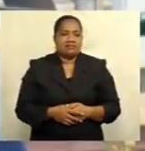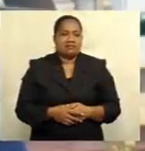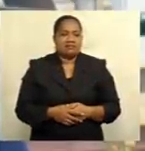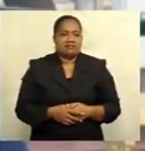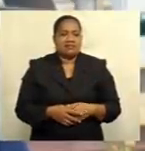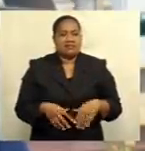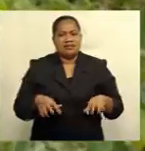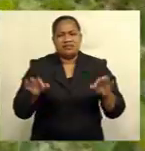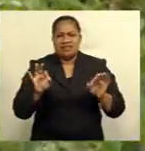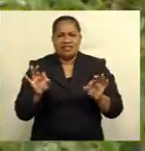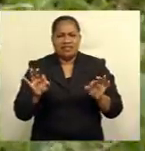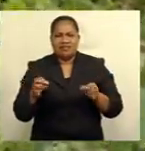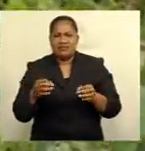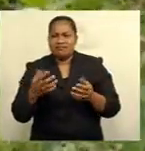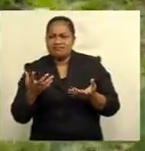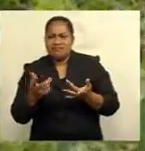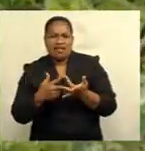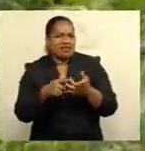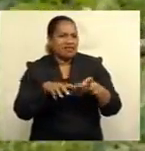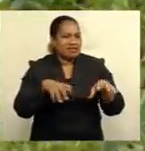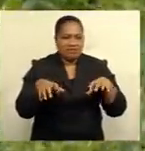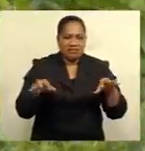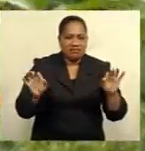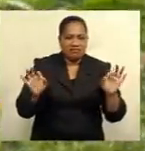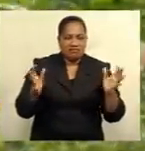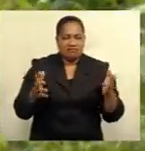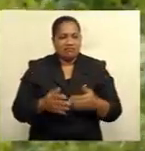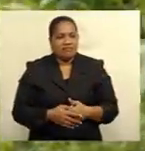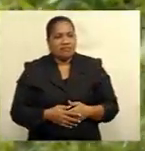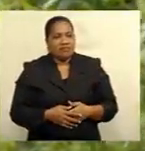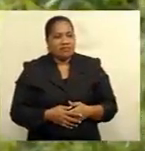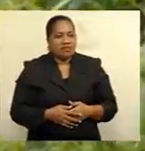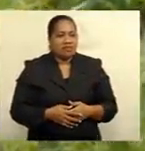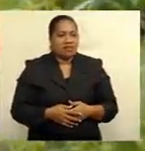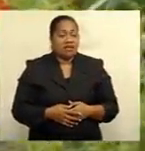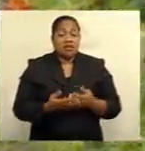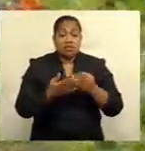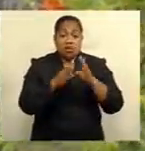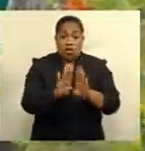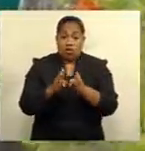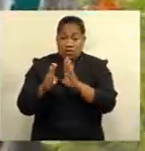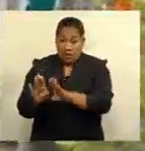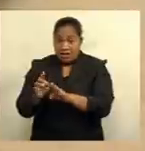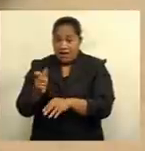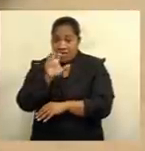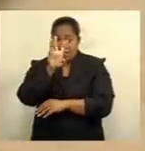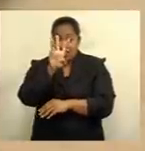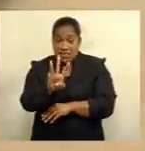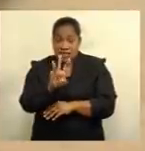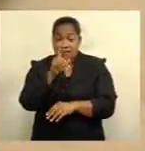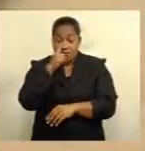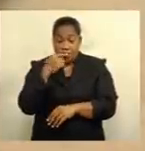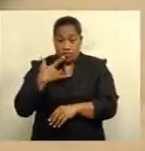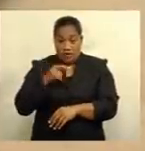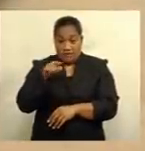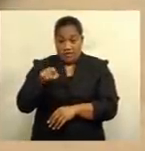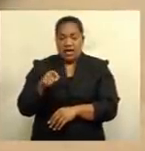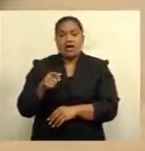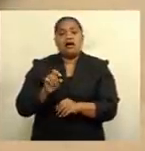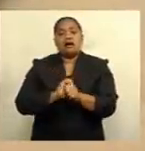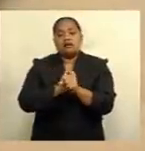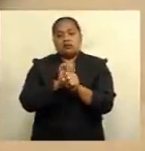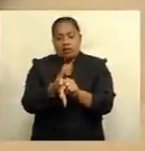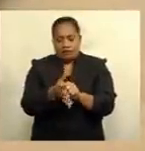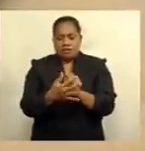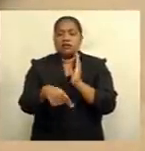activities, anything like that. The settlement was placed on lockdown after 3 of its residents tested positive for COVID-19 last month.